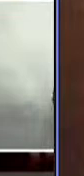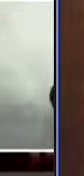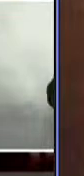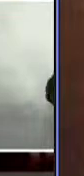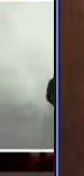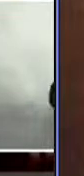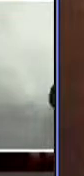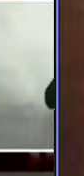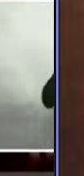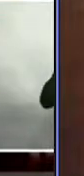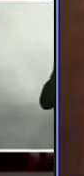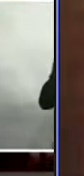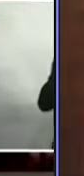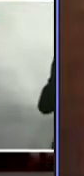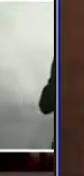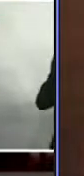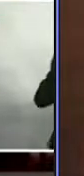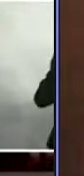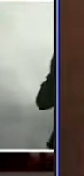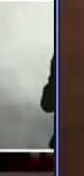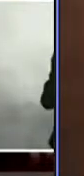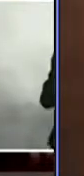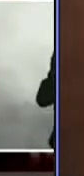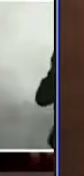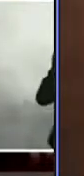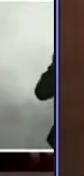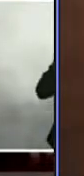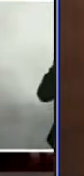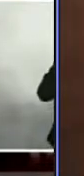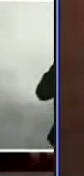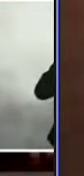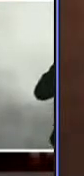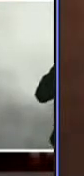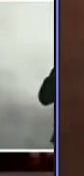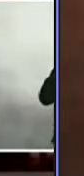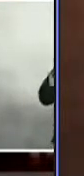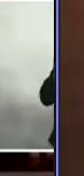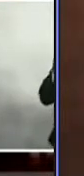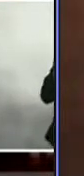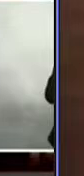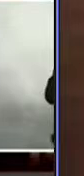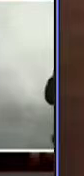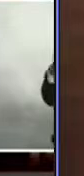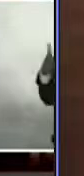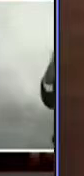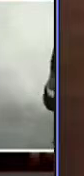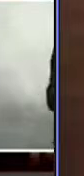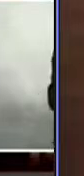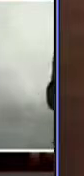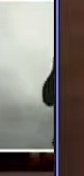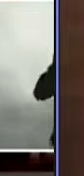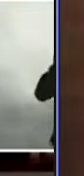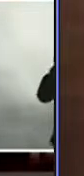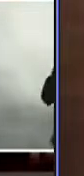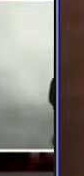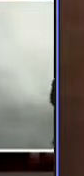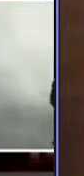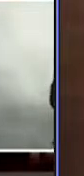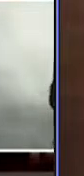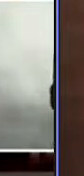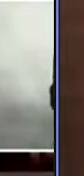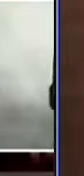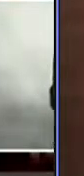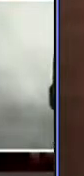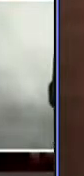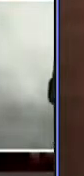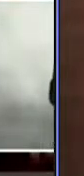to access employment opportunities, and as a consequence, therefore, experience high unemployment levels in that sector. Going forward, we will